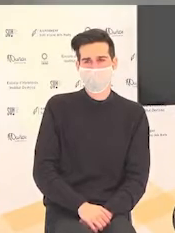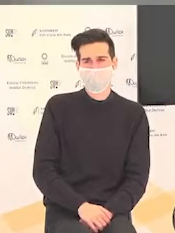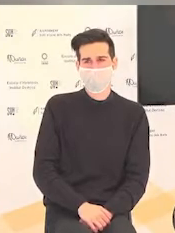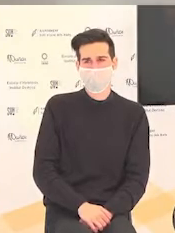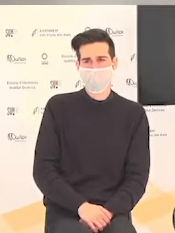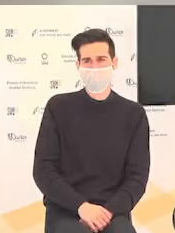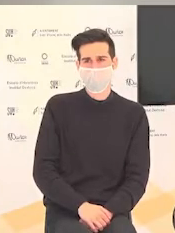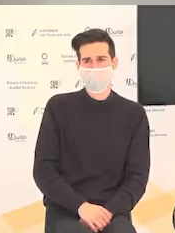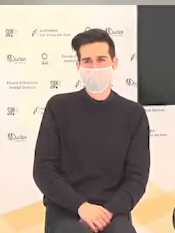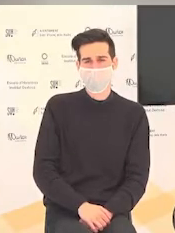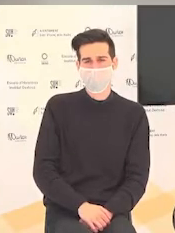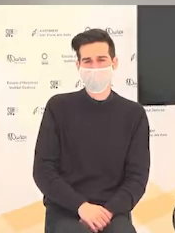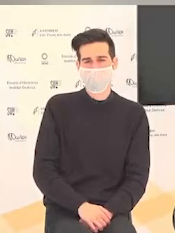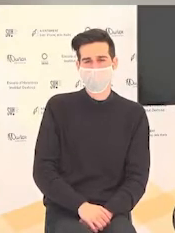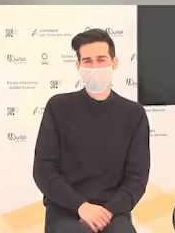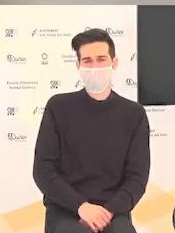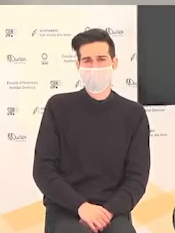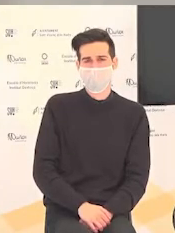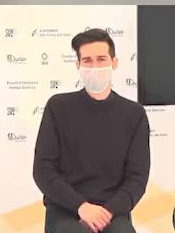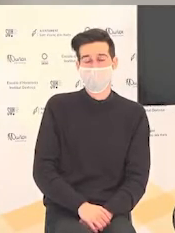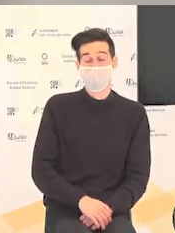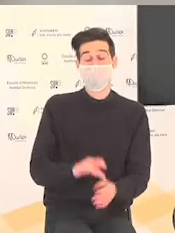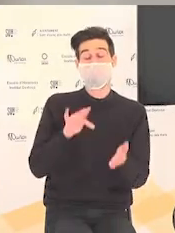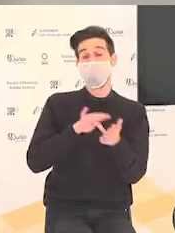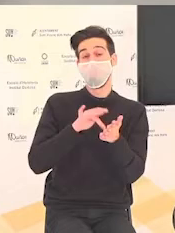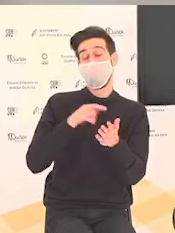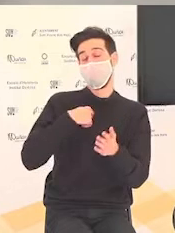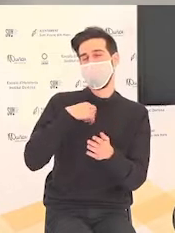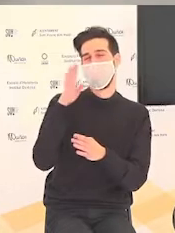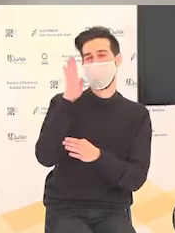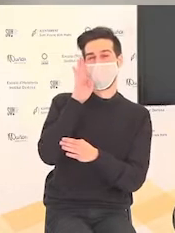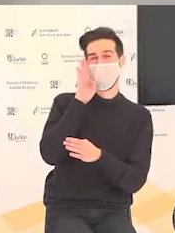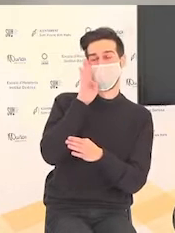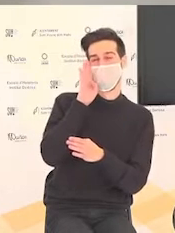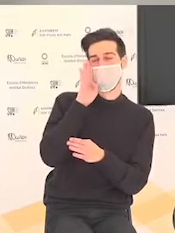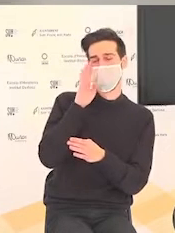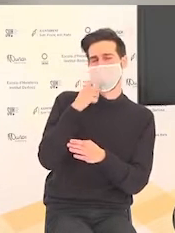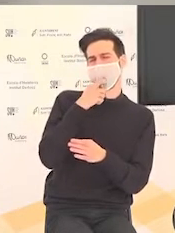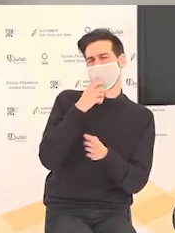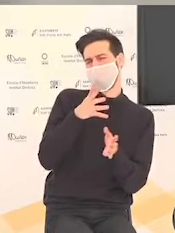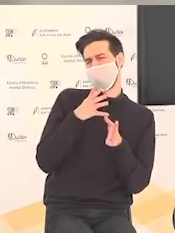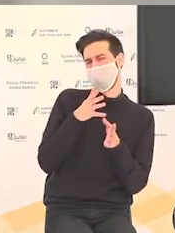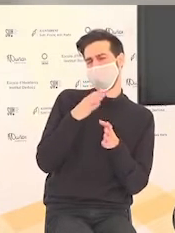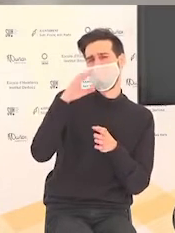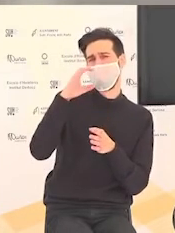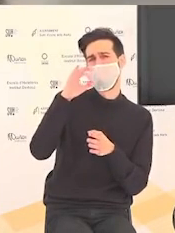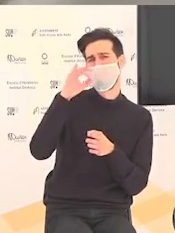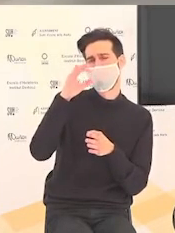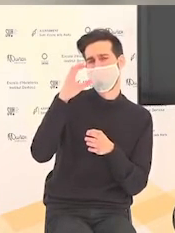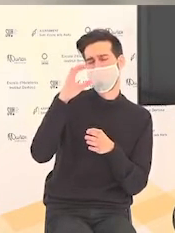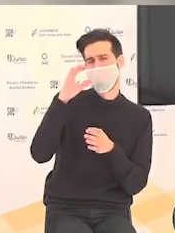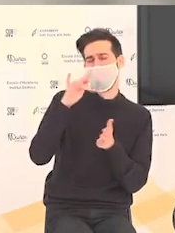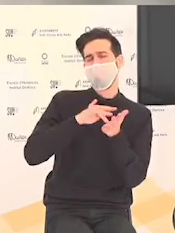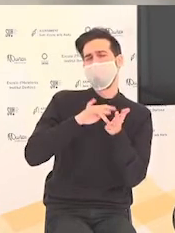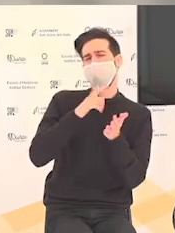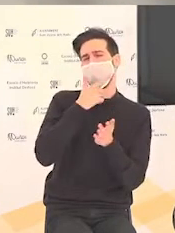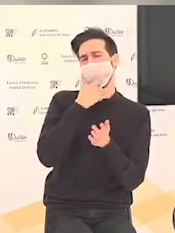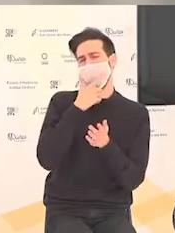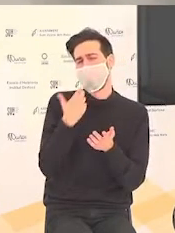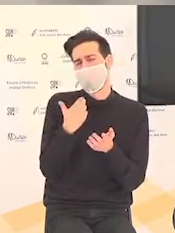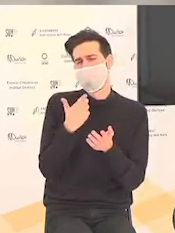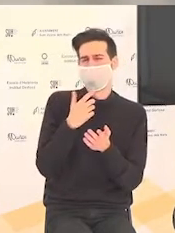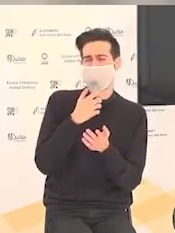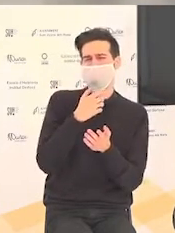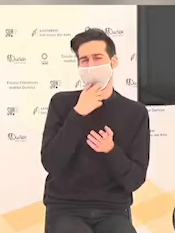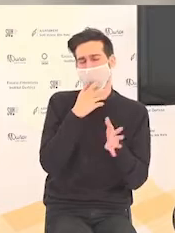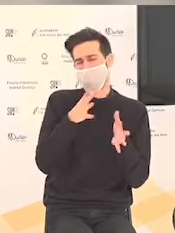white contrast. Como decía antes, no me gusta que el coco haya adquirido ese color en la parte inferior. Me gusta este contraste fuerte